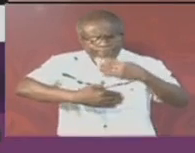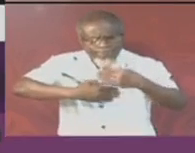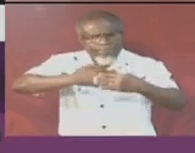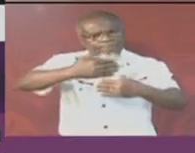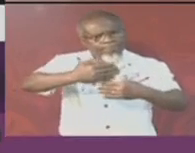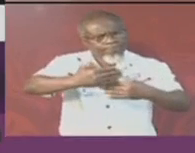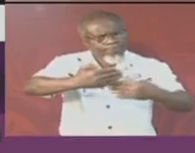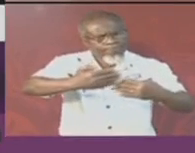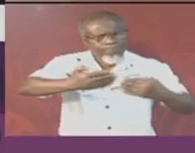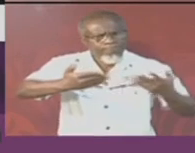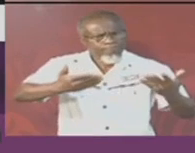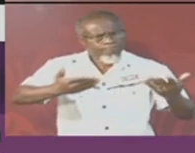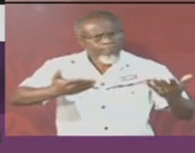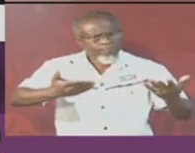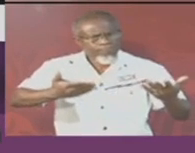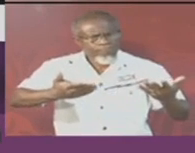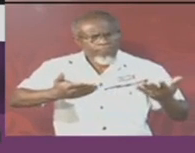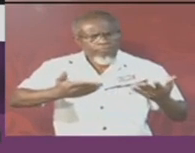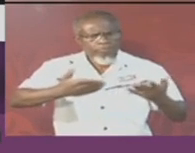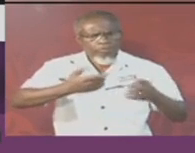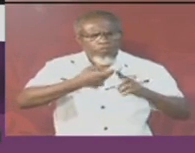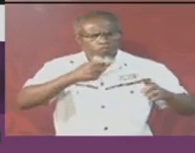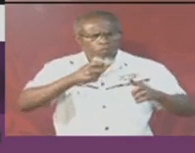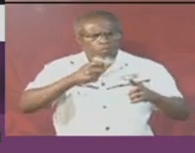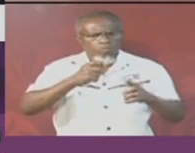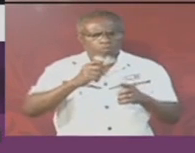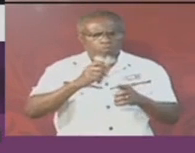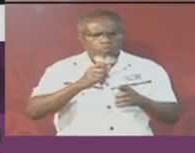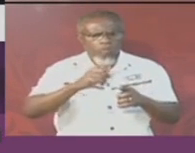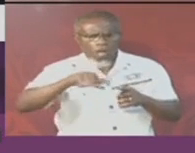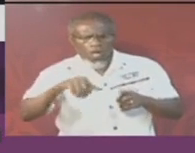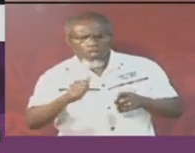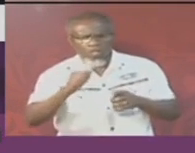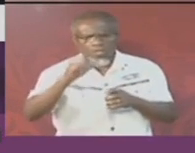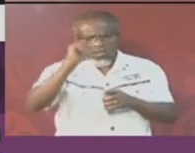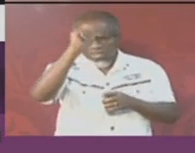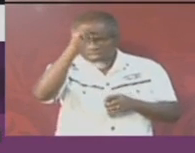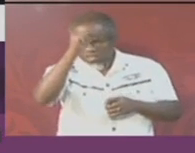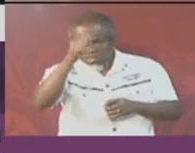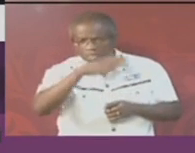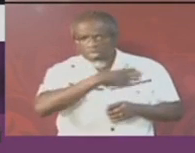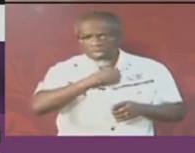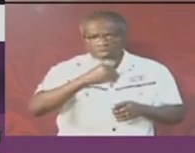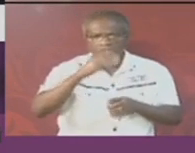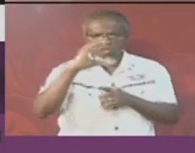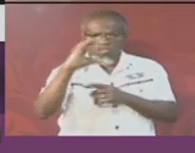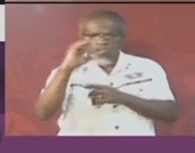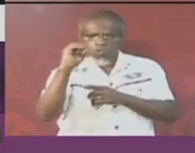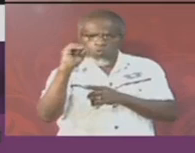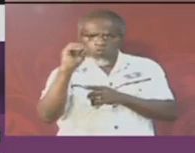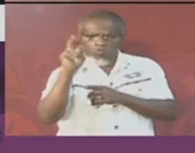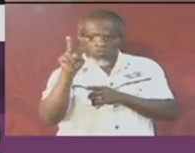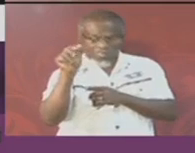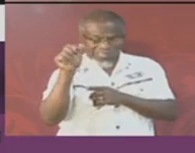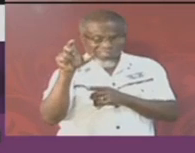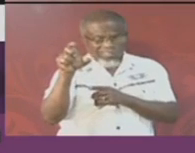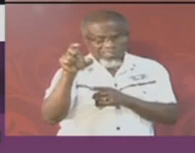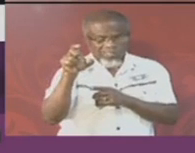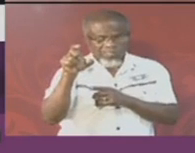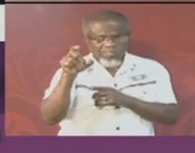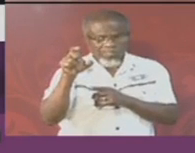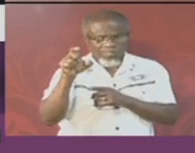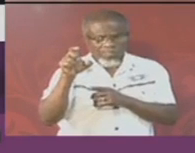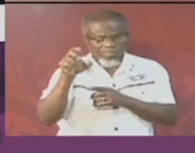outside of the COVAX and India's donation, do you have any update on when and where we will get more vaccines? And then my second